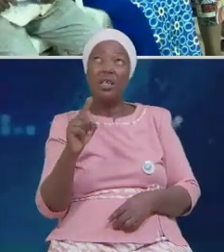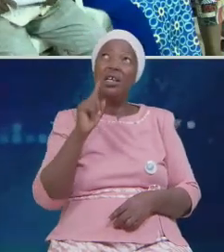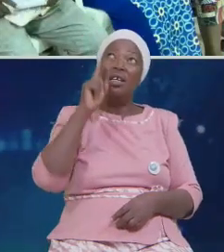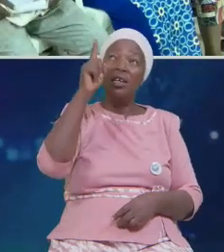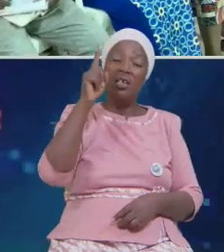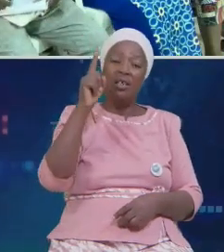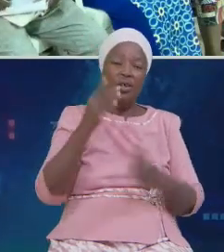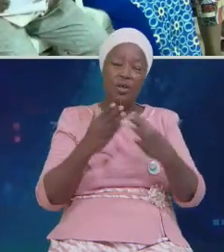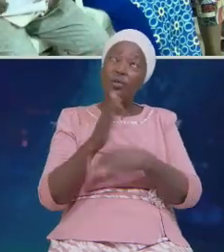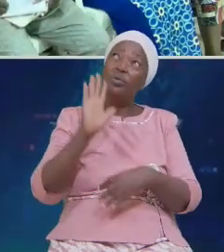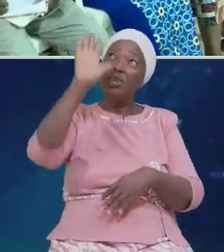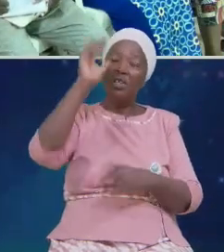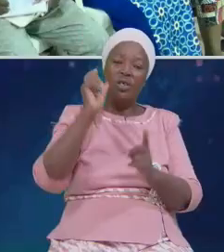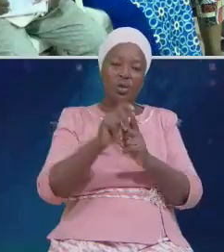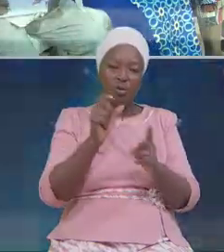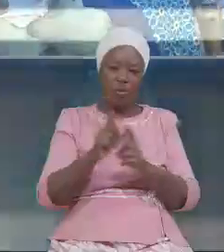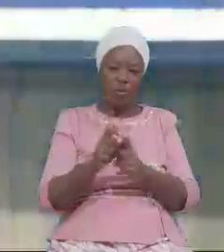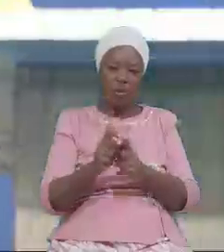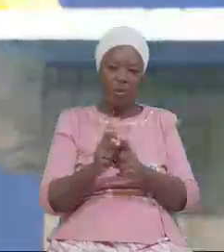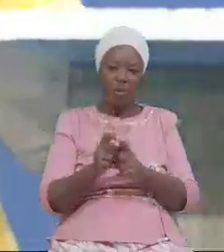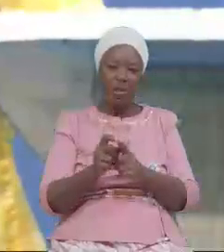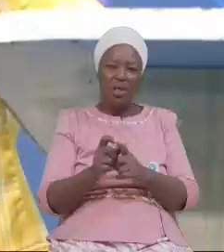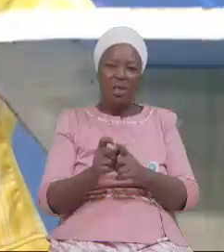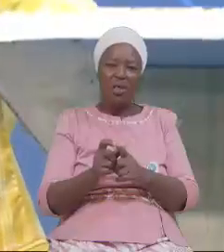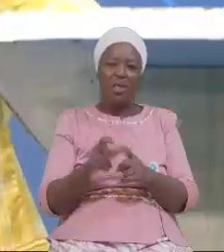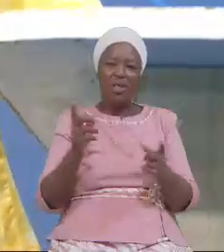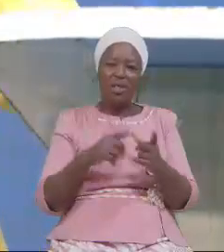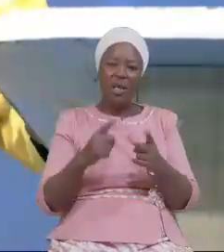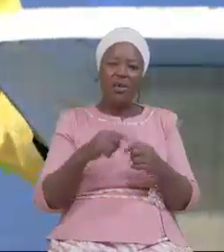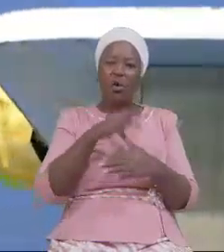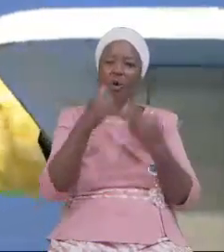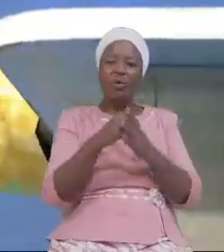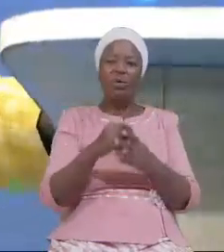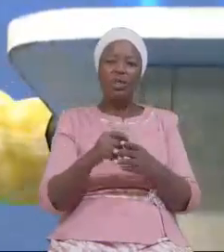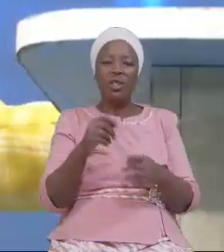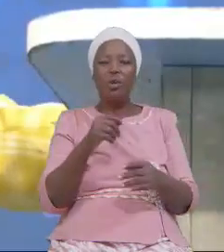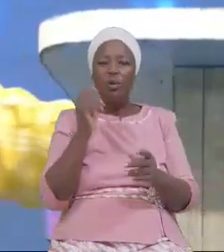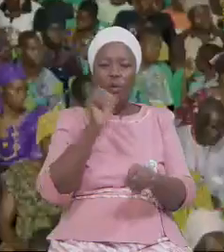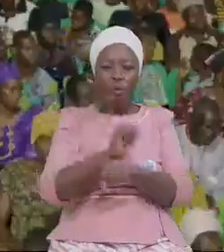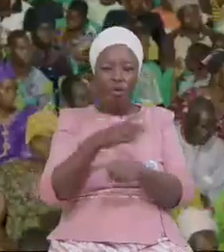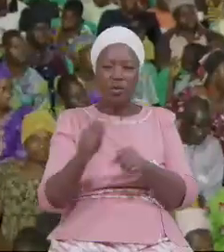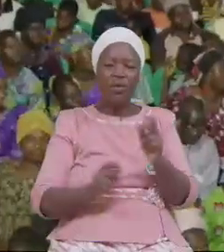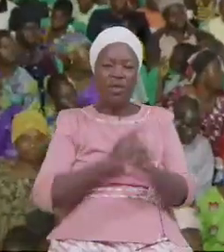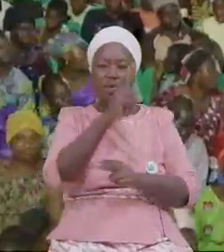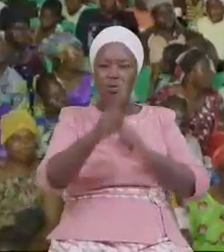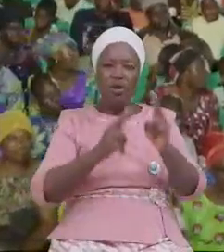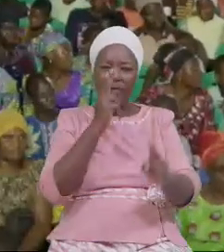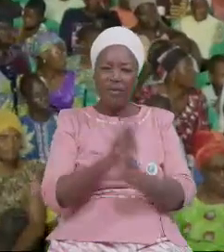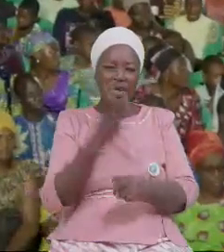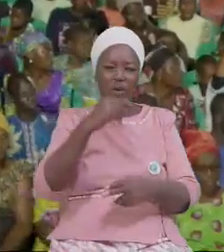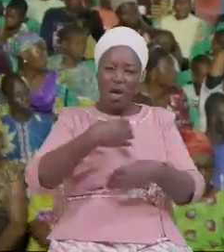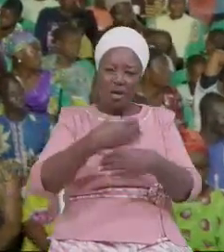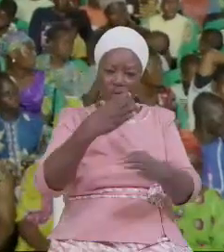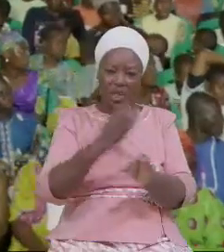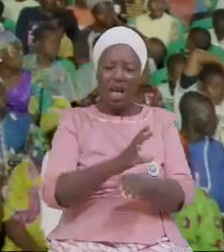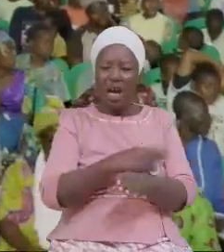his word, all the worlds, the universe, they were created. And he only